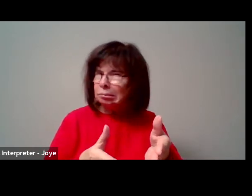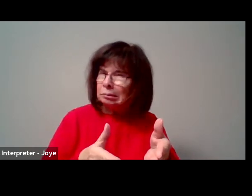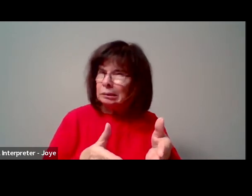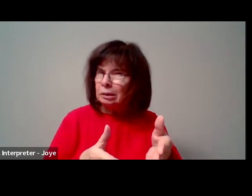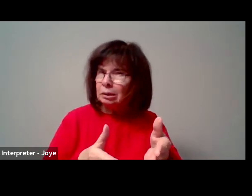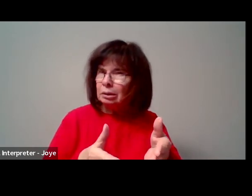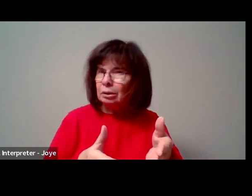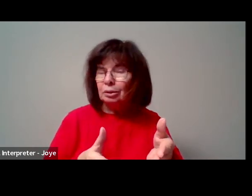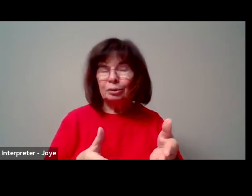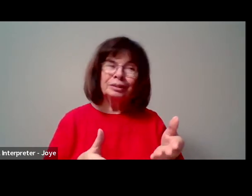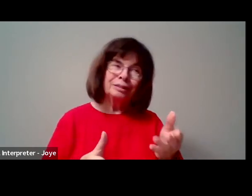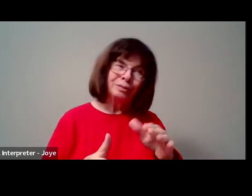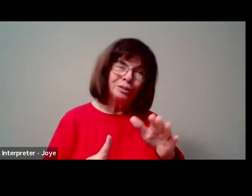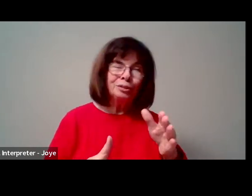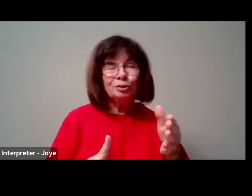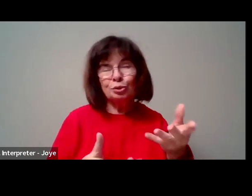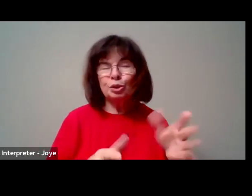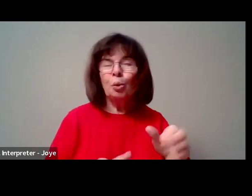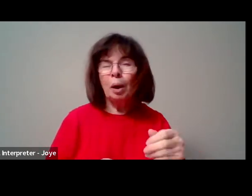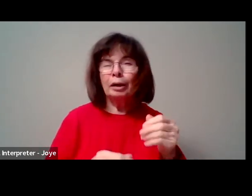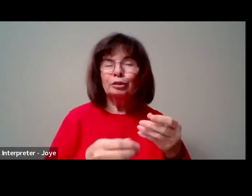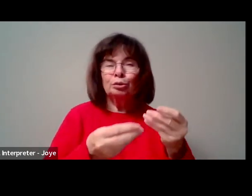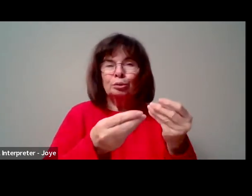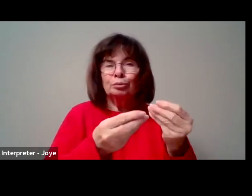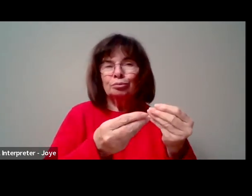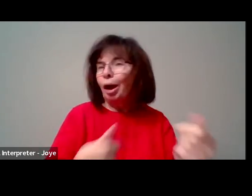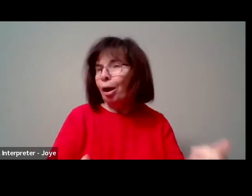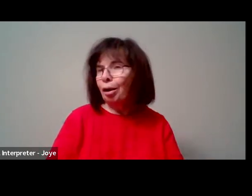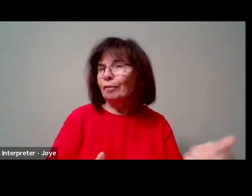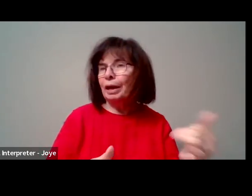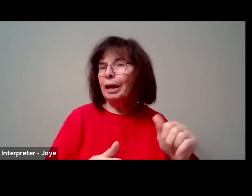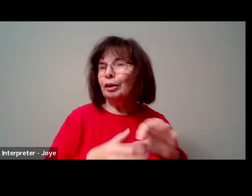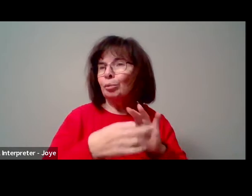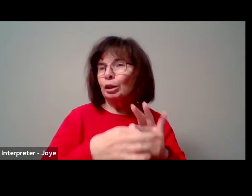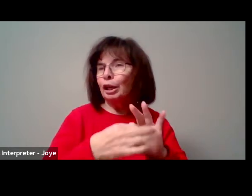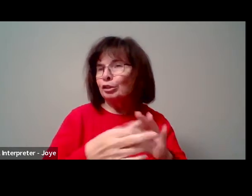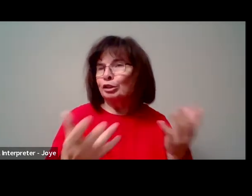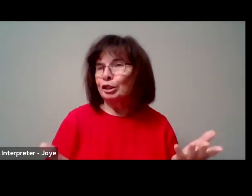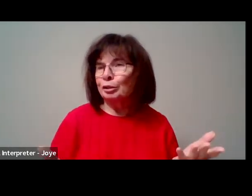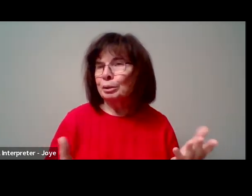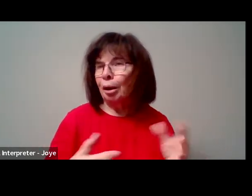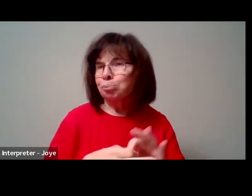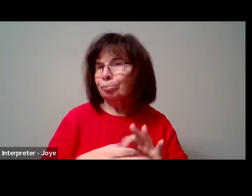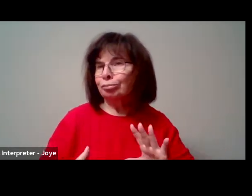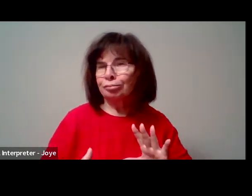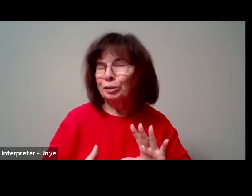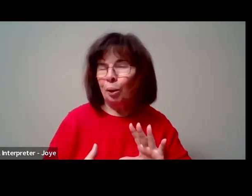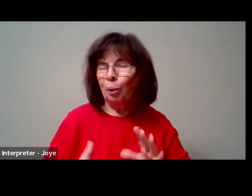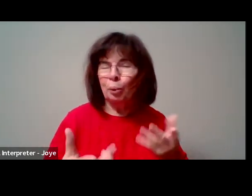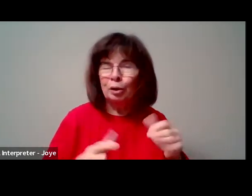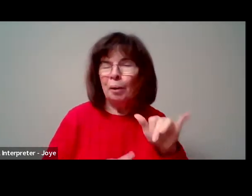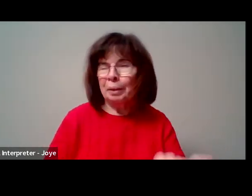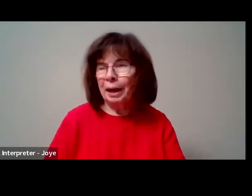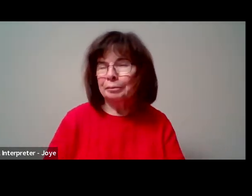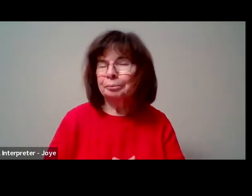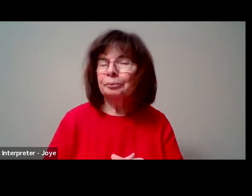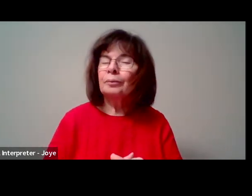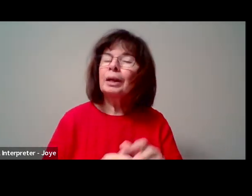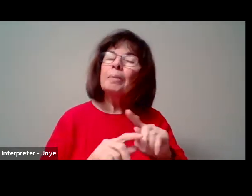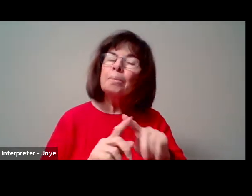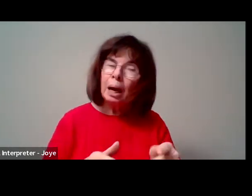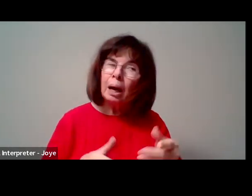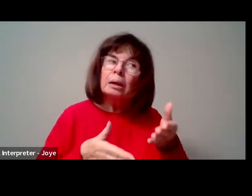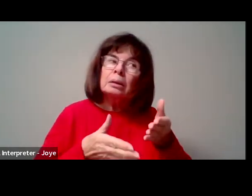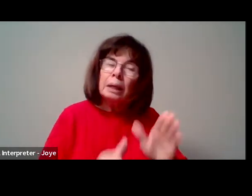end any relationships. So I just need to underscore that. We do not want to end any relationships, but let's start